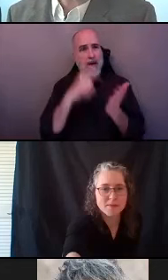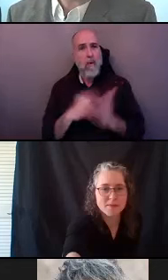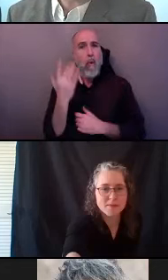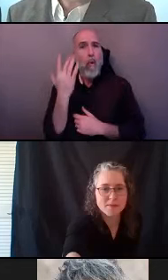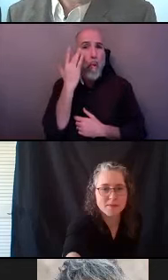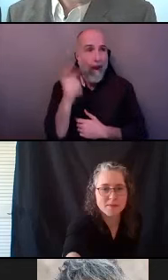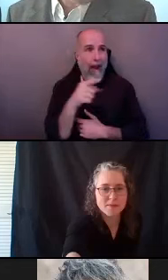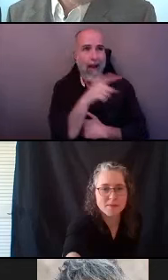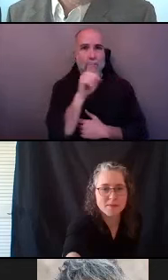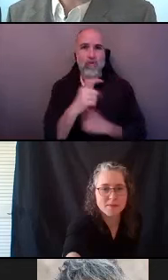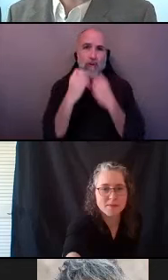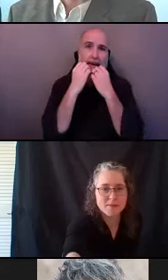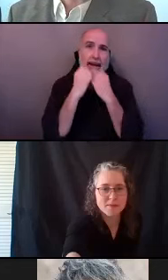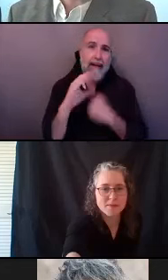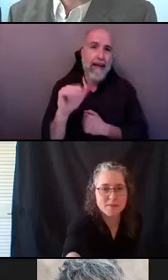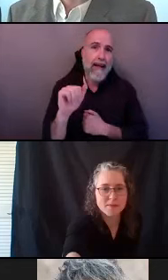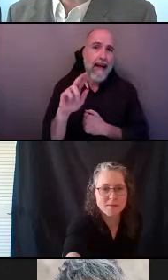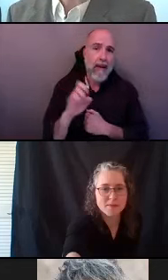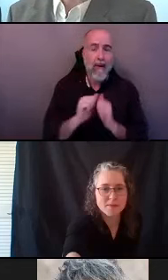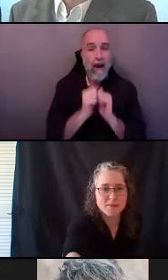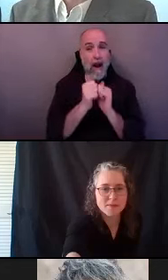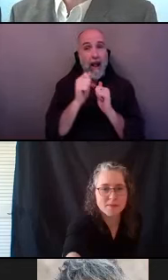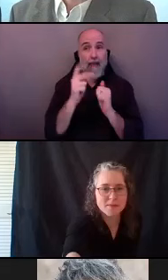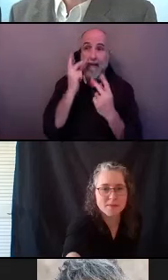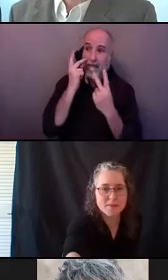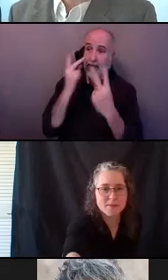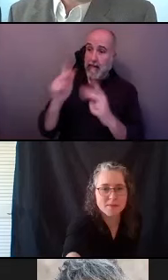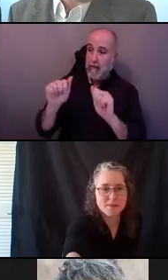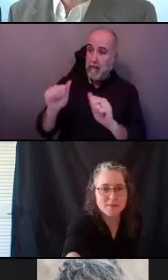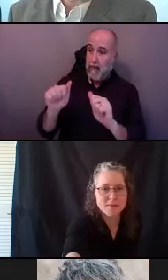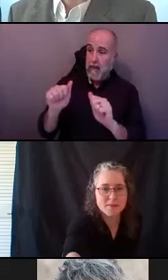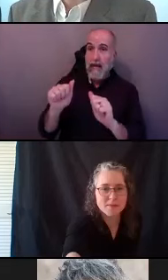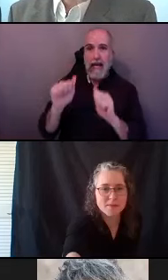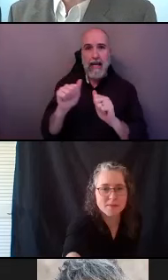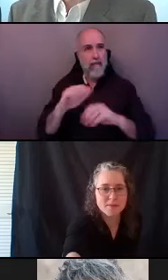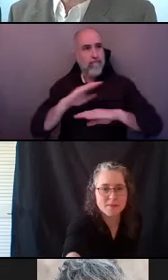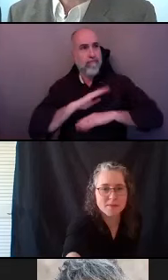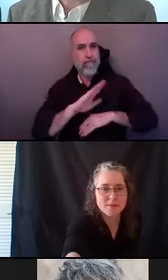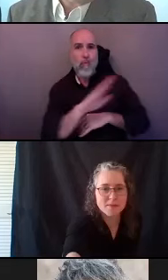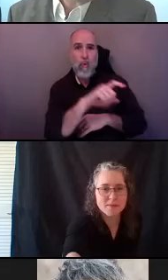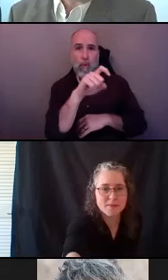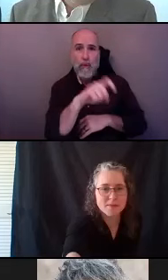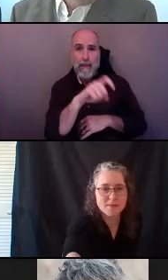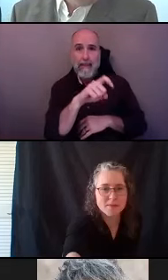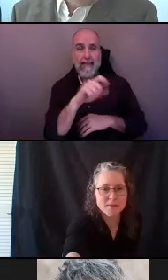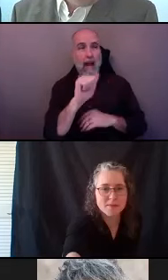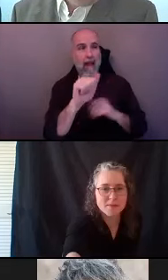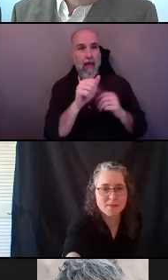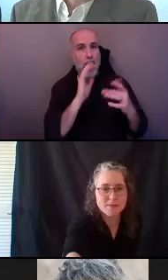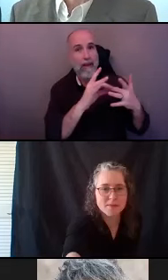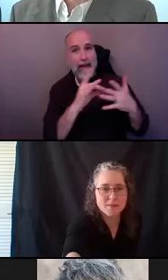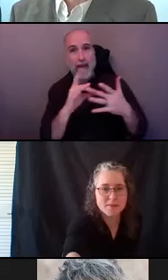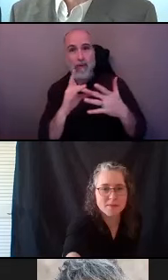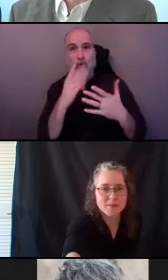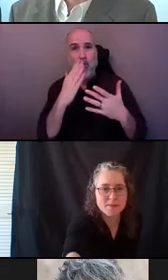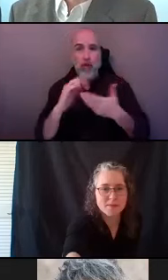care and how visitability meets their needs. And that's a way of building your coalition.